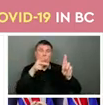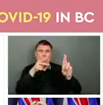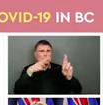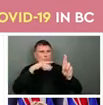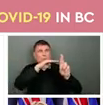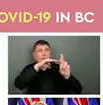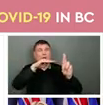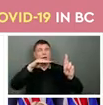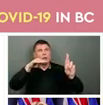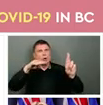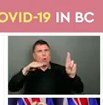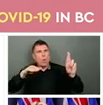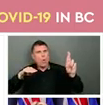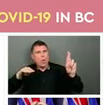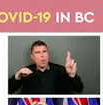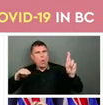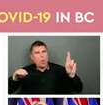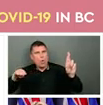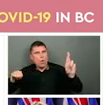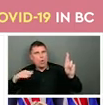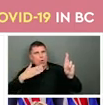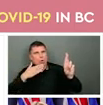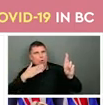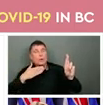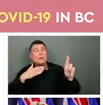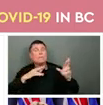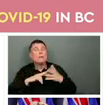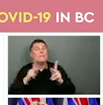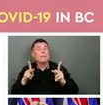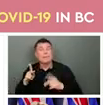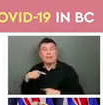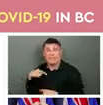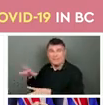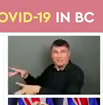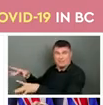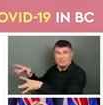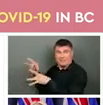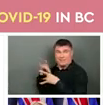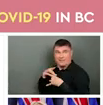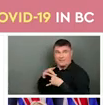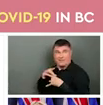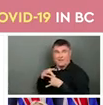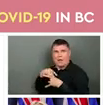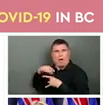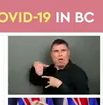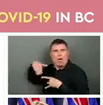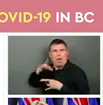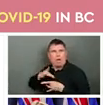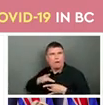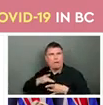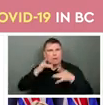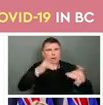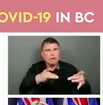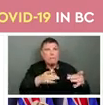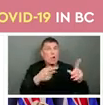are infected, they are not passing this virus on to anybody else. And that's how